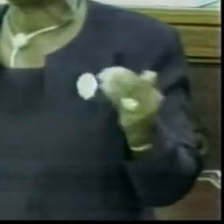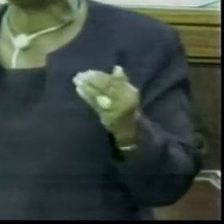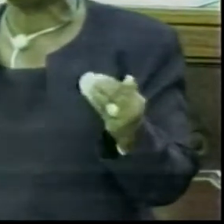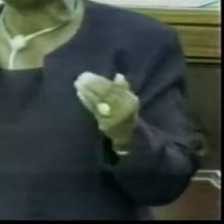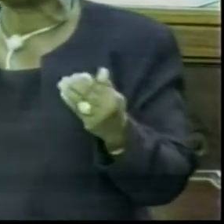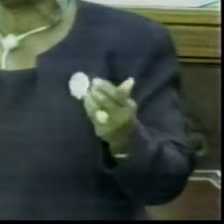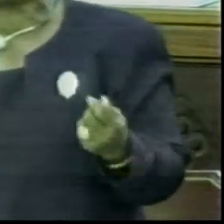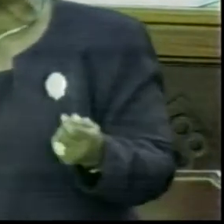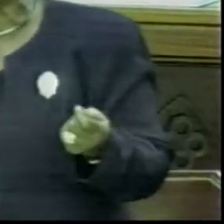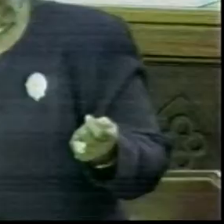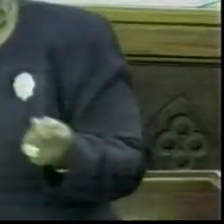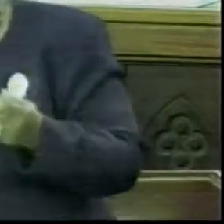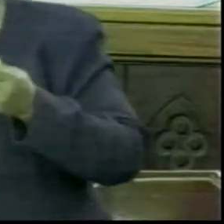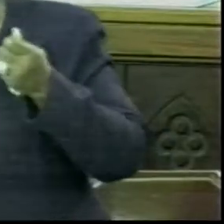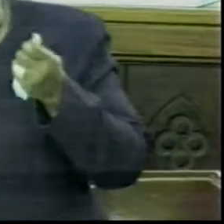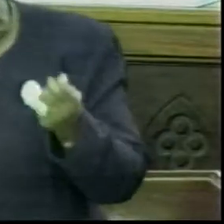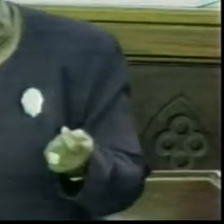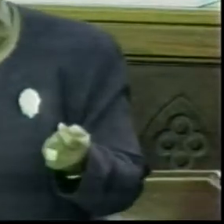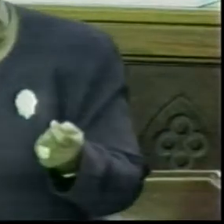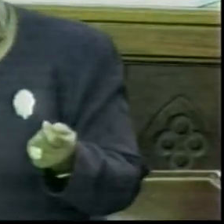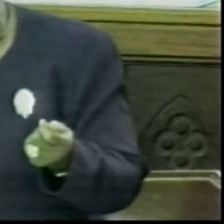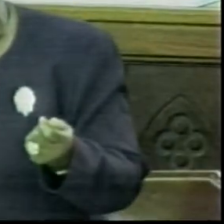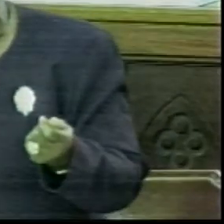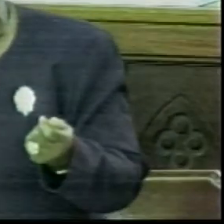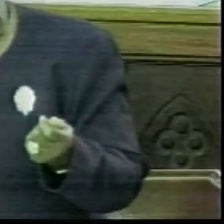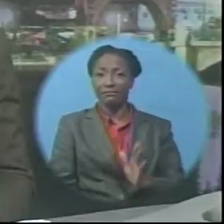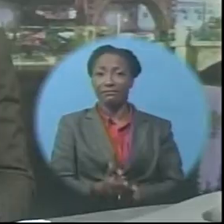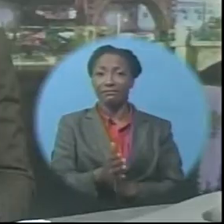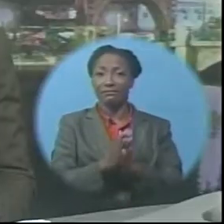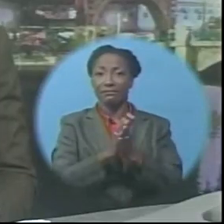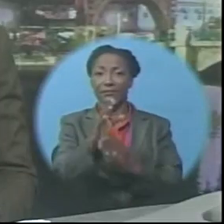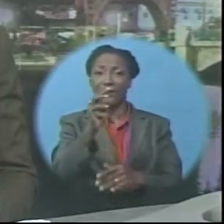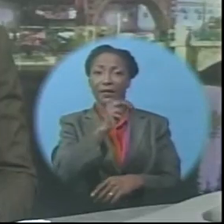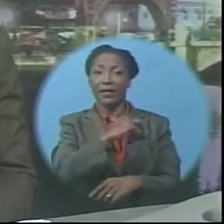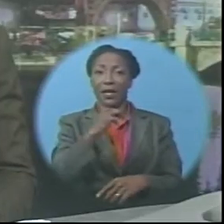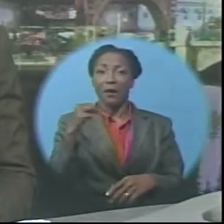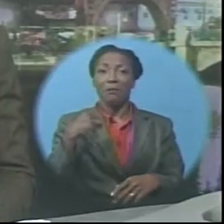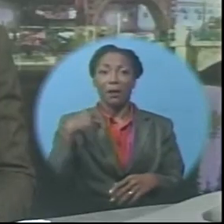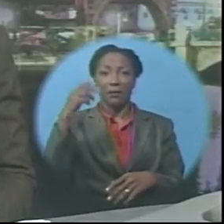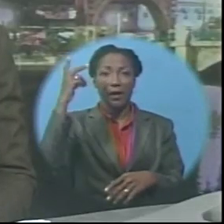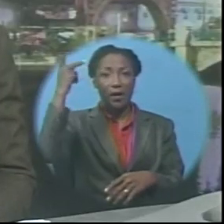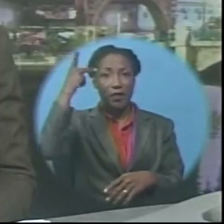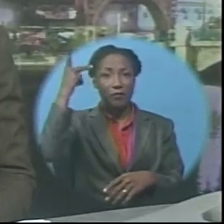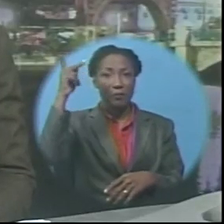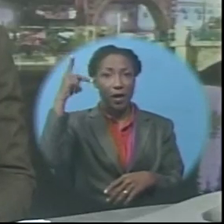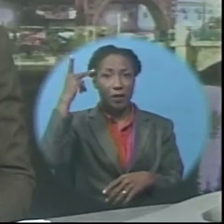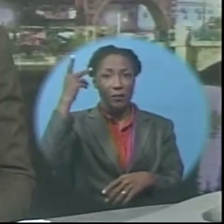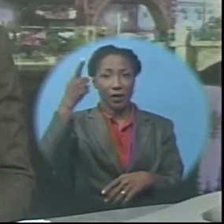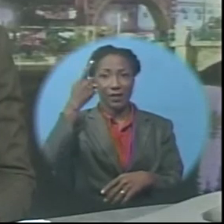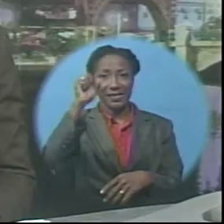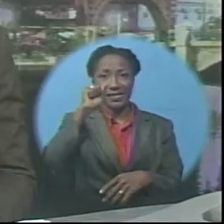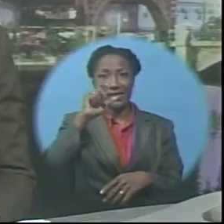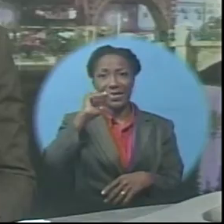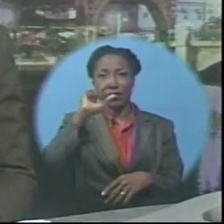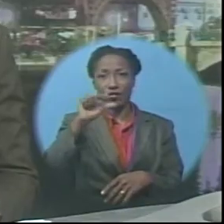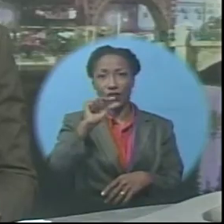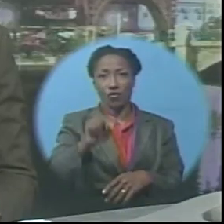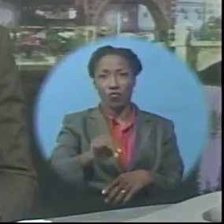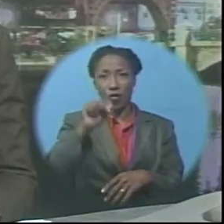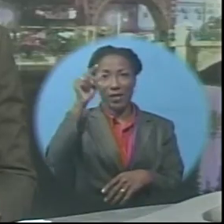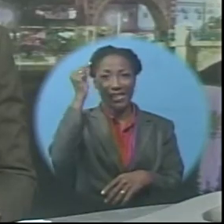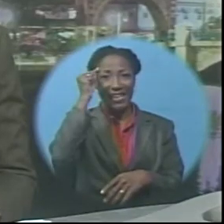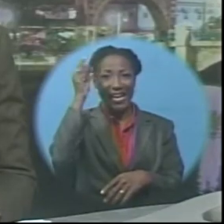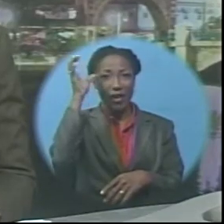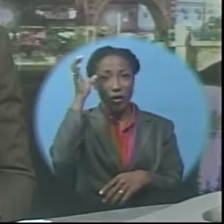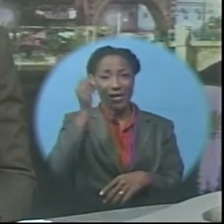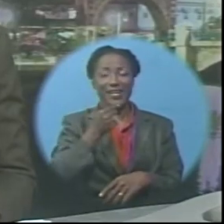facilities on a temporary basis for all of them. Member of Parliament for St. George North, Glenn Clark, says